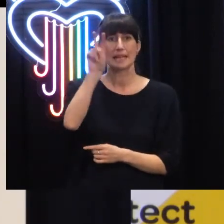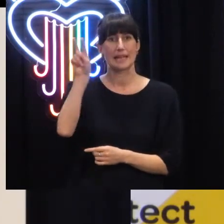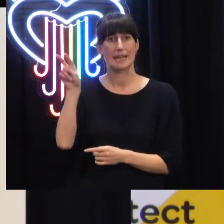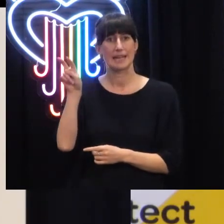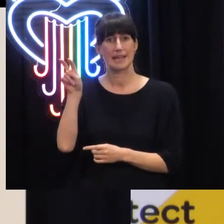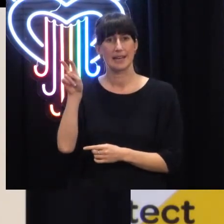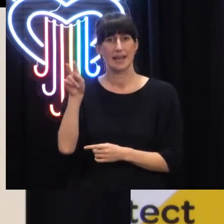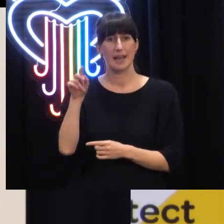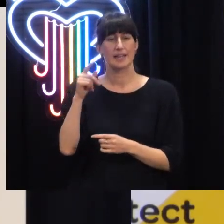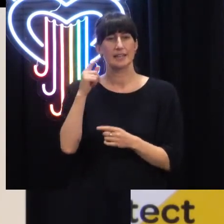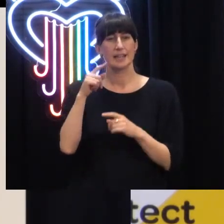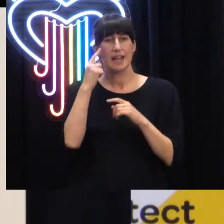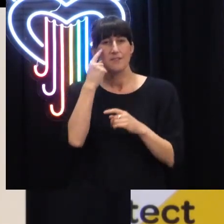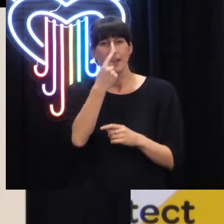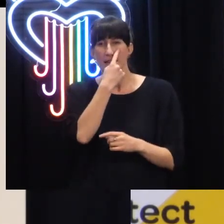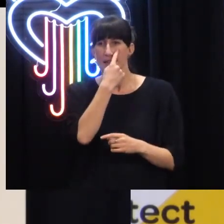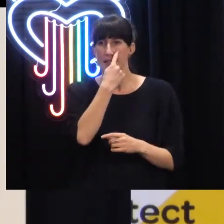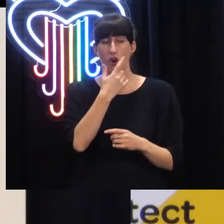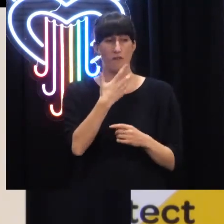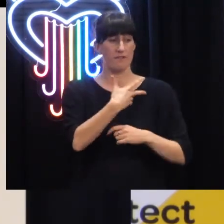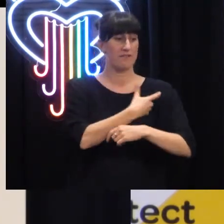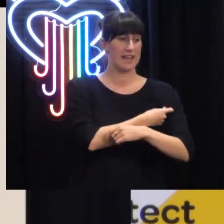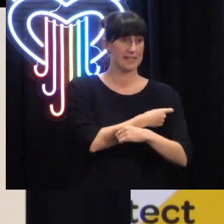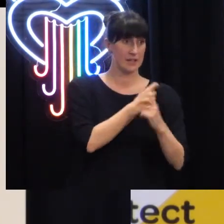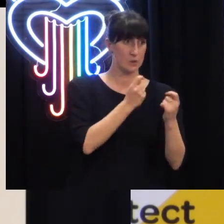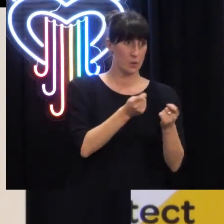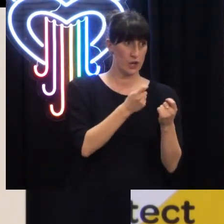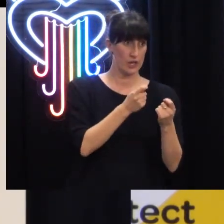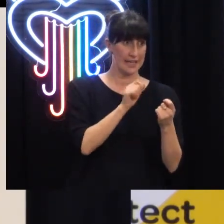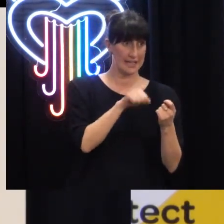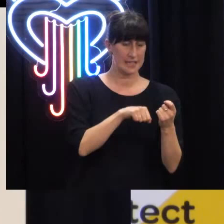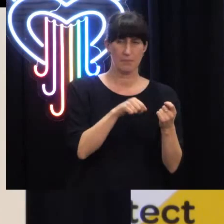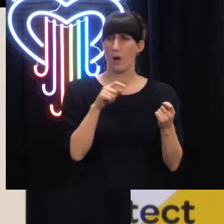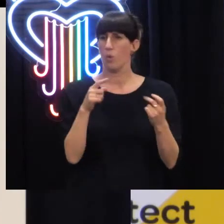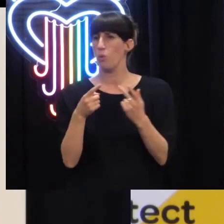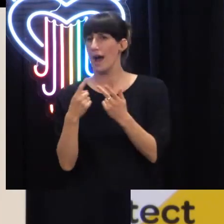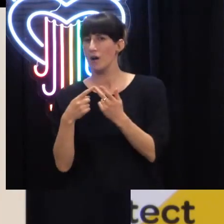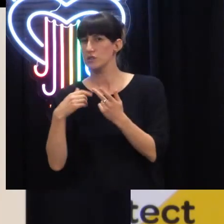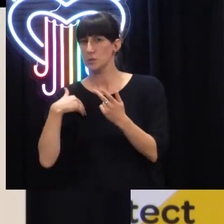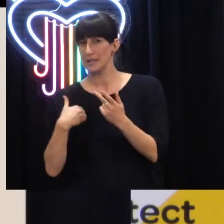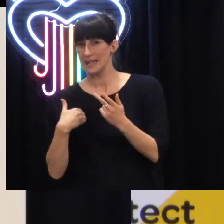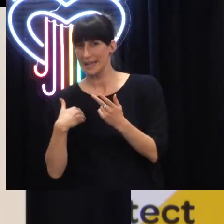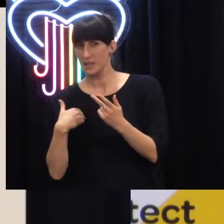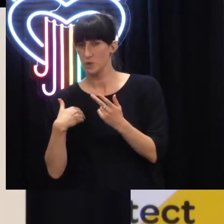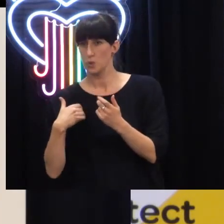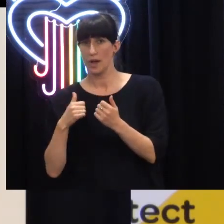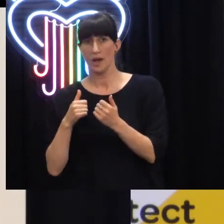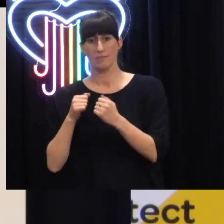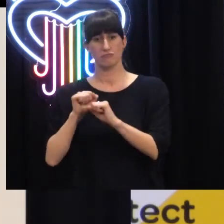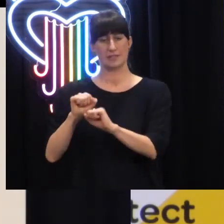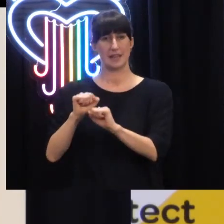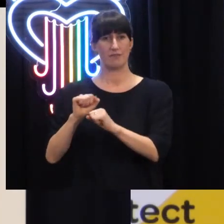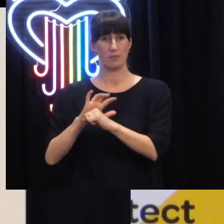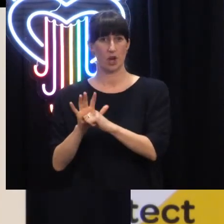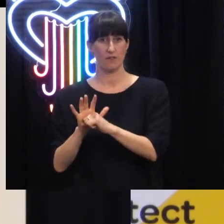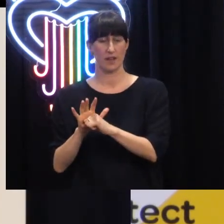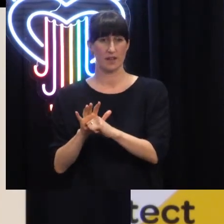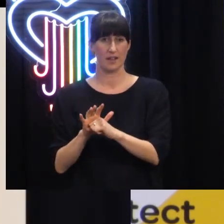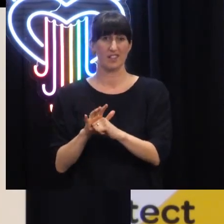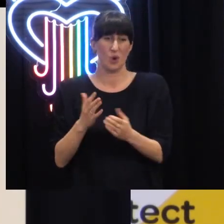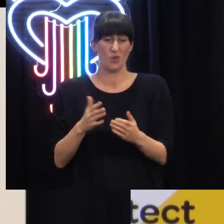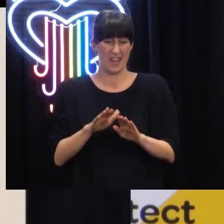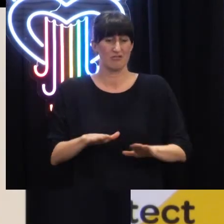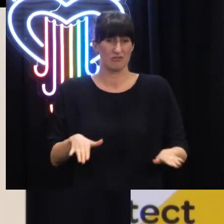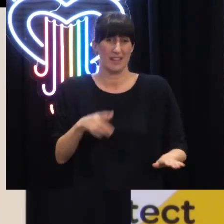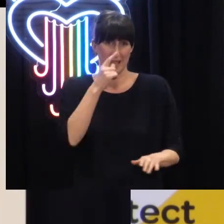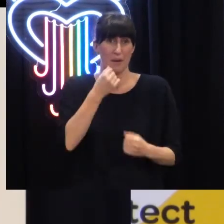is needed alongside vaccines to ensure that those who can't be vaccinated, i.e. children, have some level of